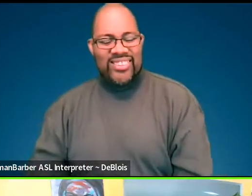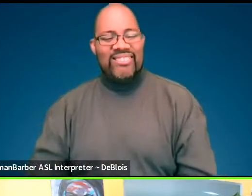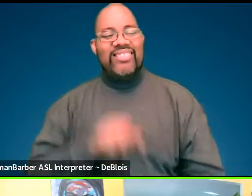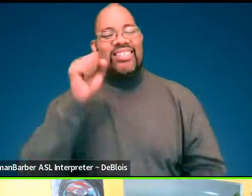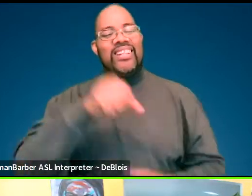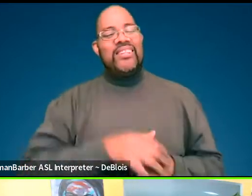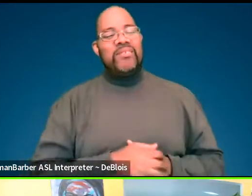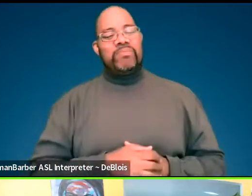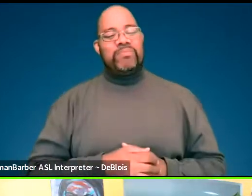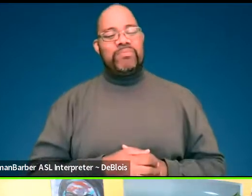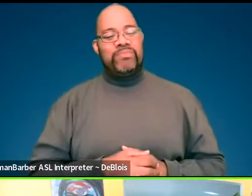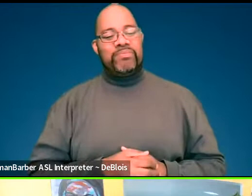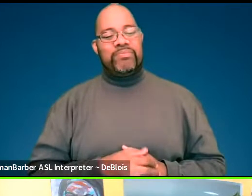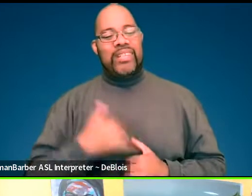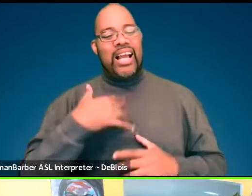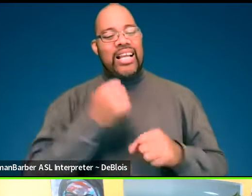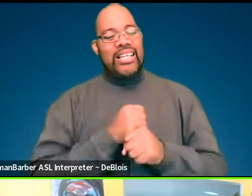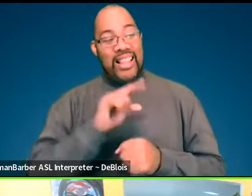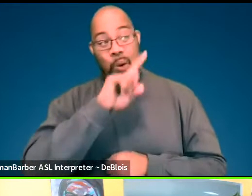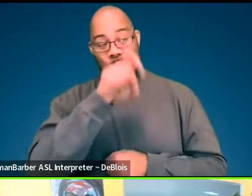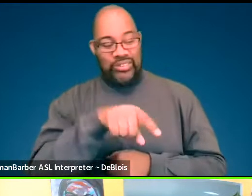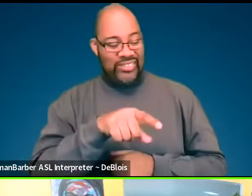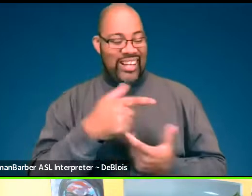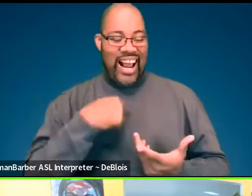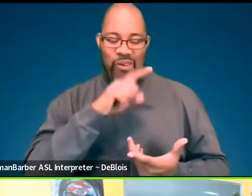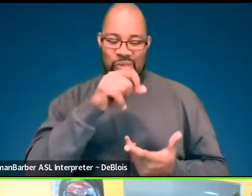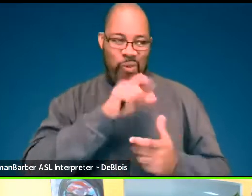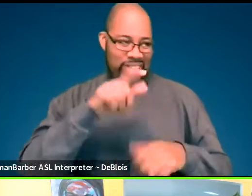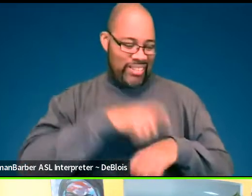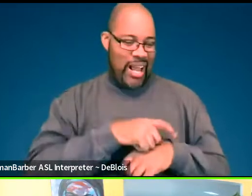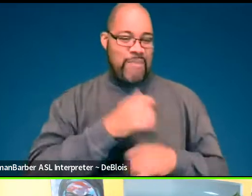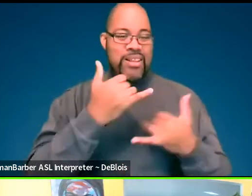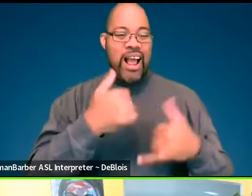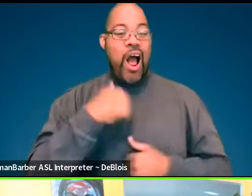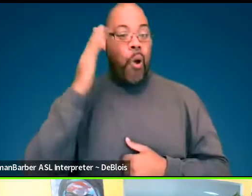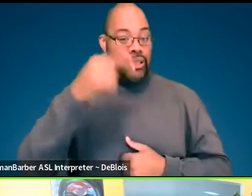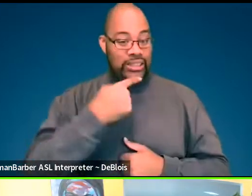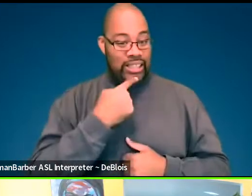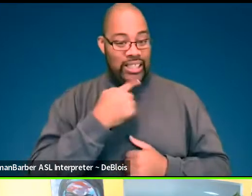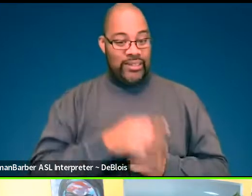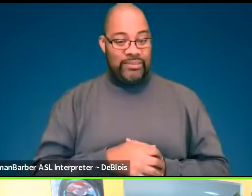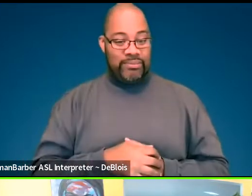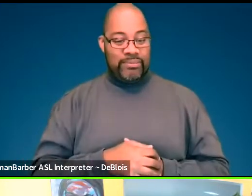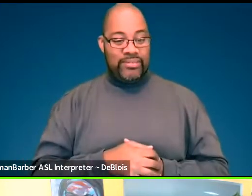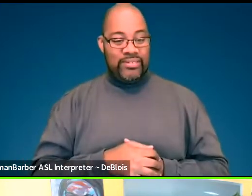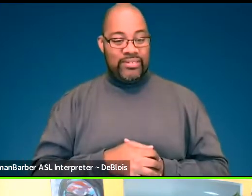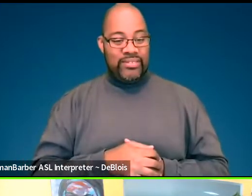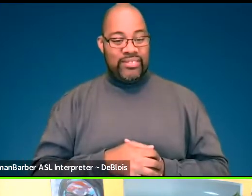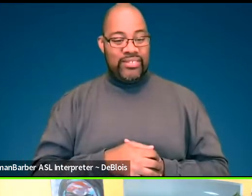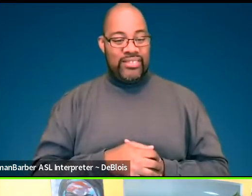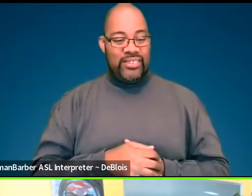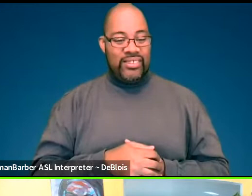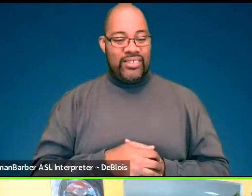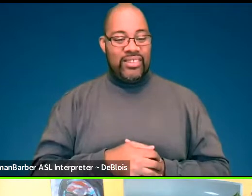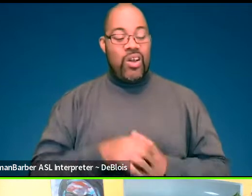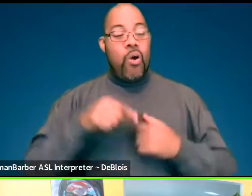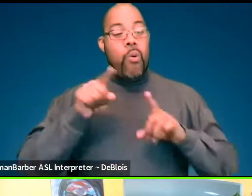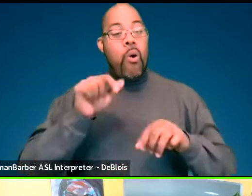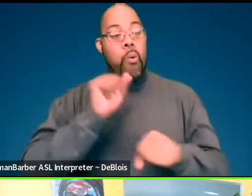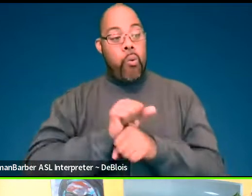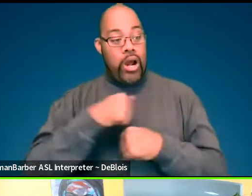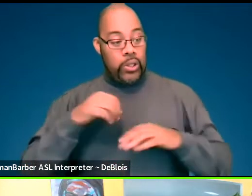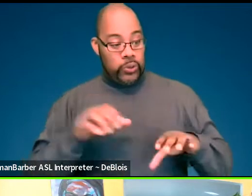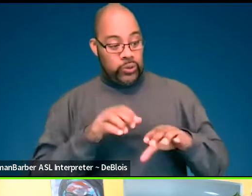Yeah. I get this question all the time. Now, I will say that while the work that I